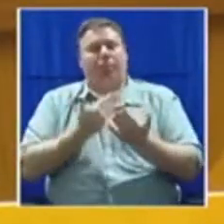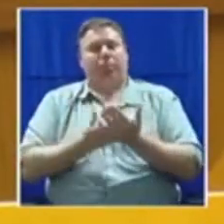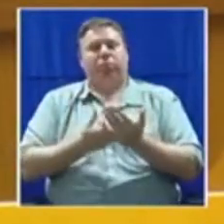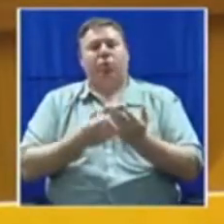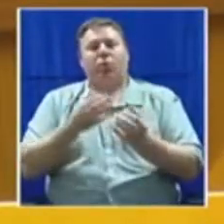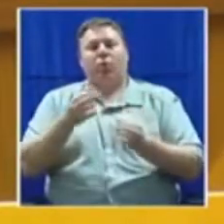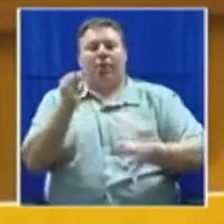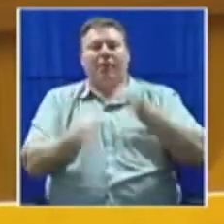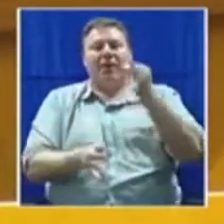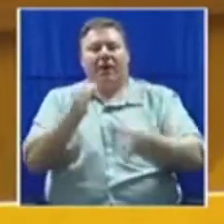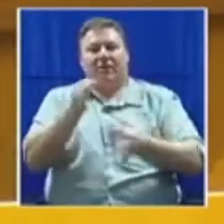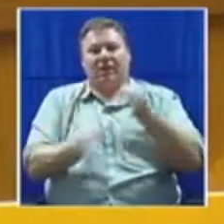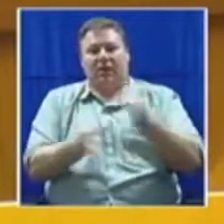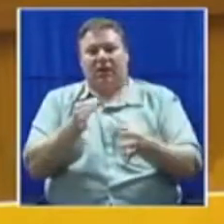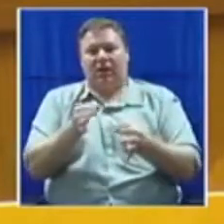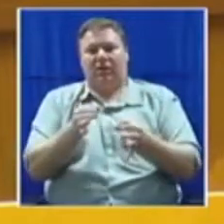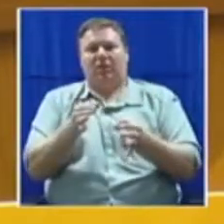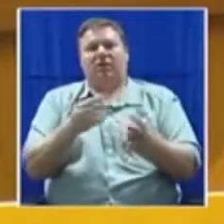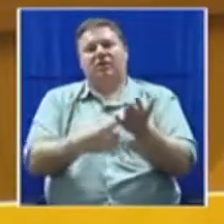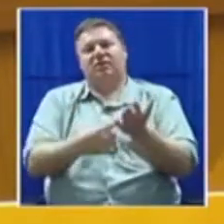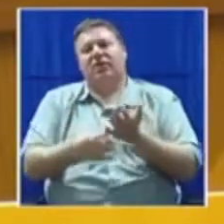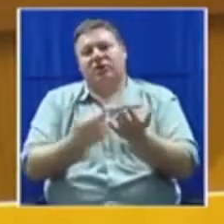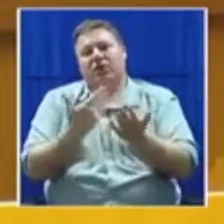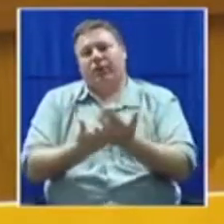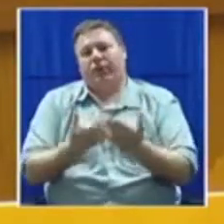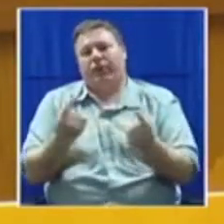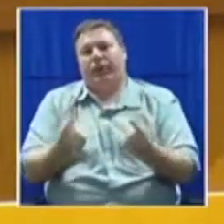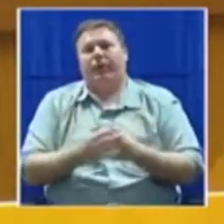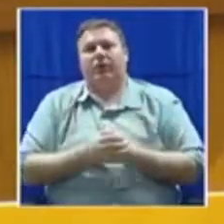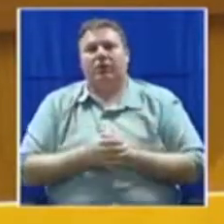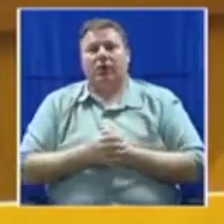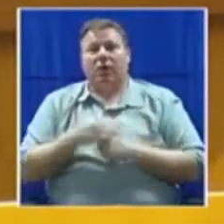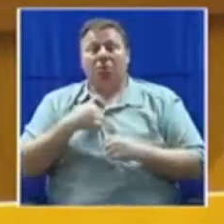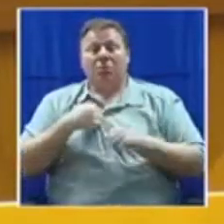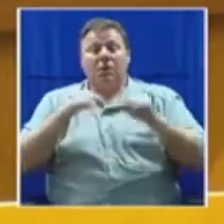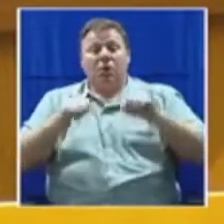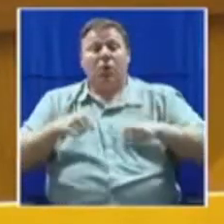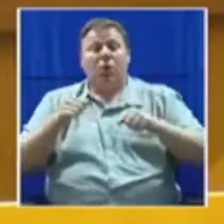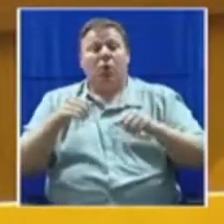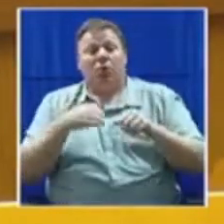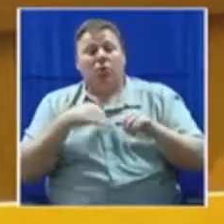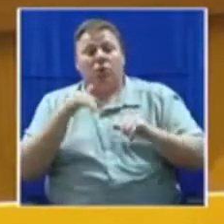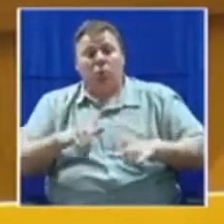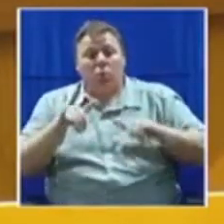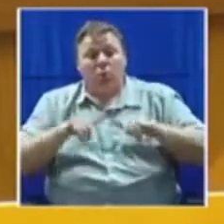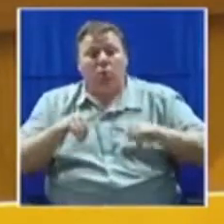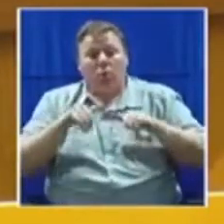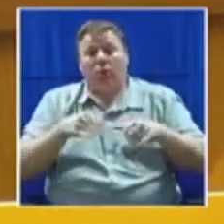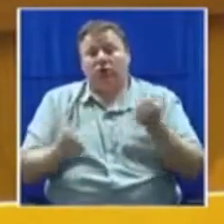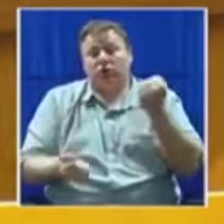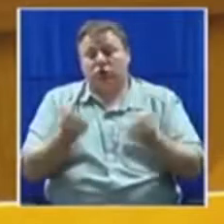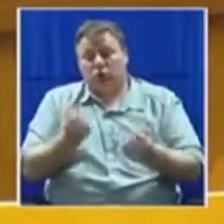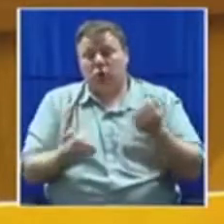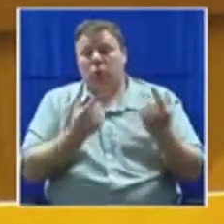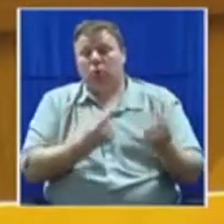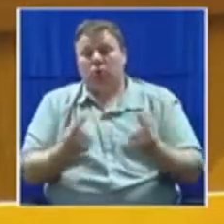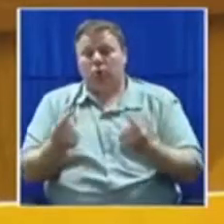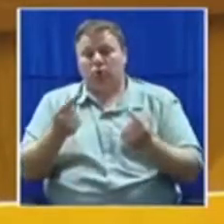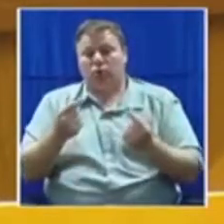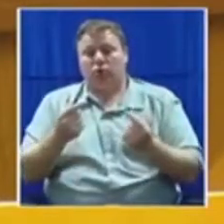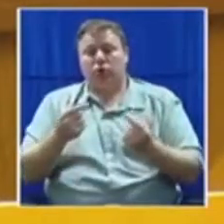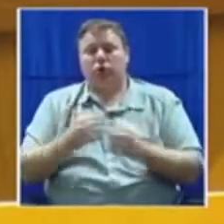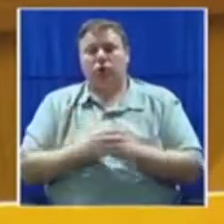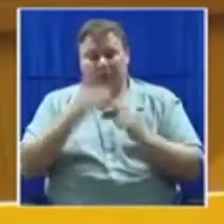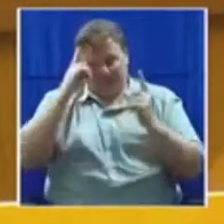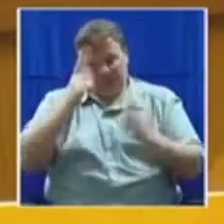for the courts to make a determination on this matter myself, and I'd like it to be done as urgently as possible. I